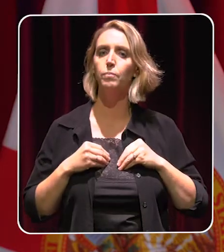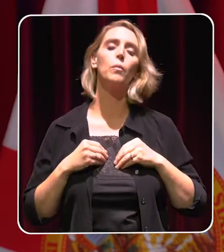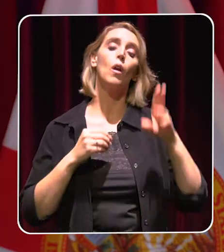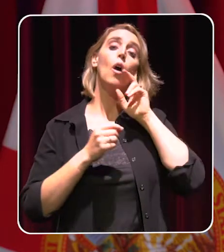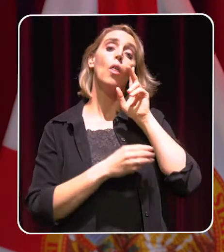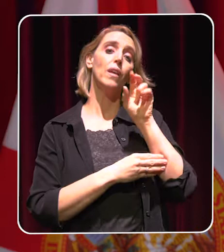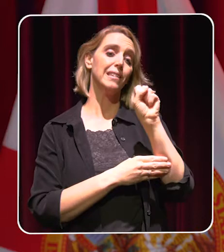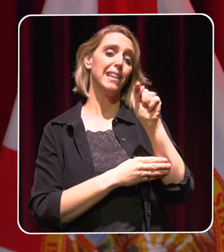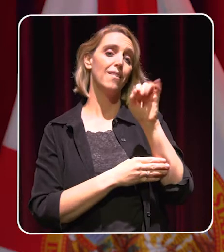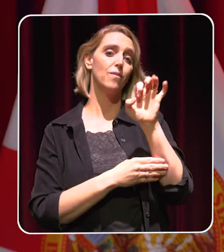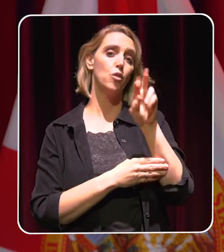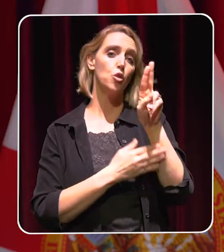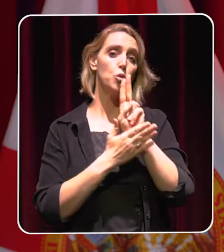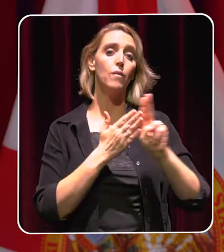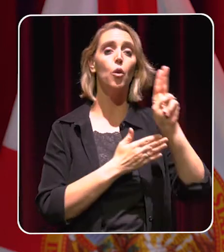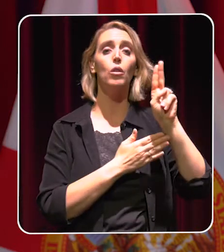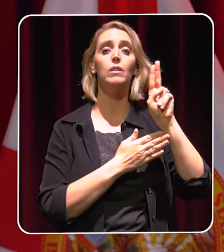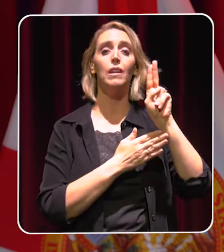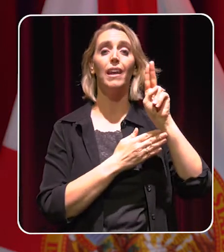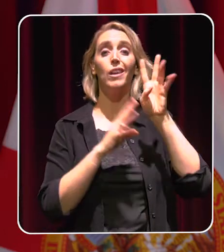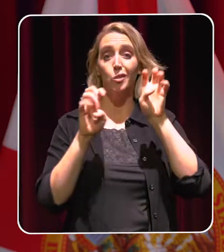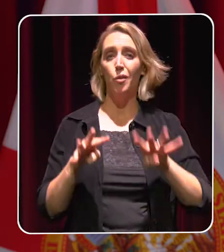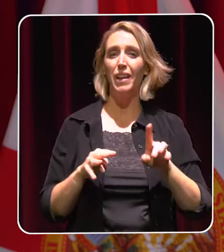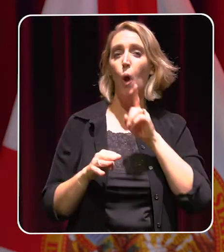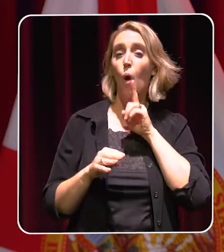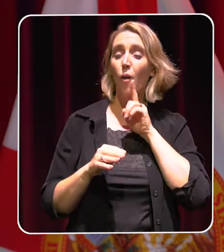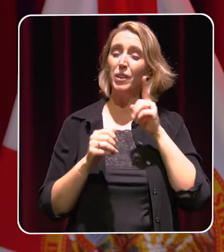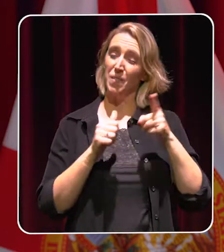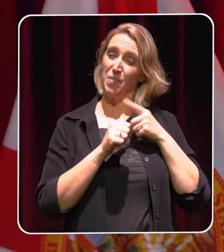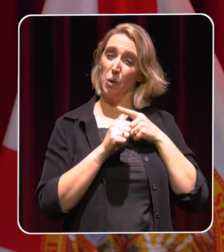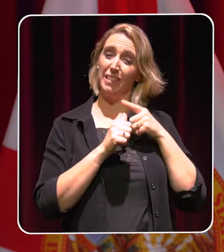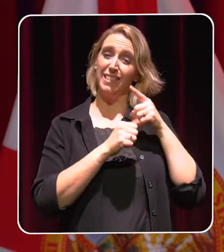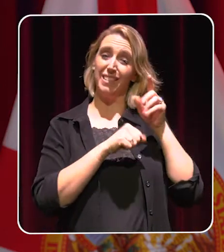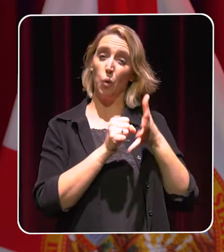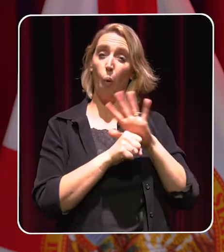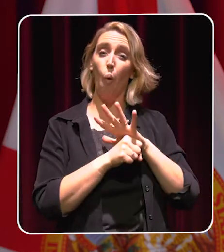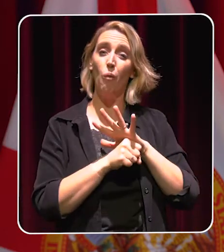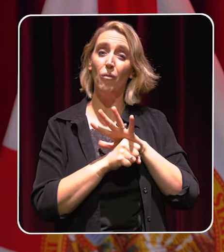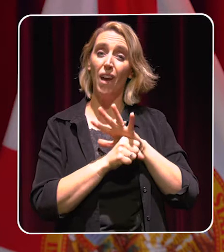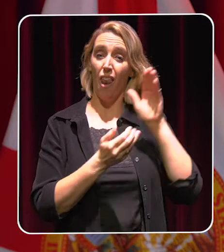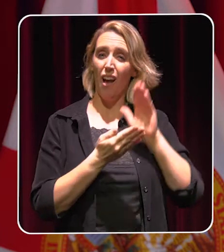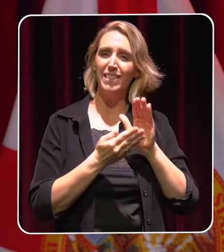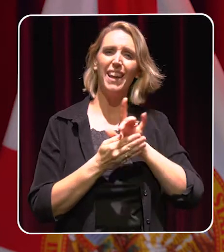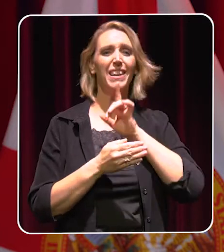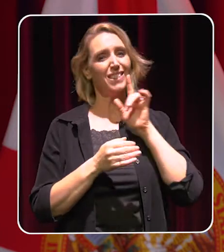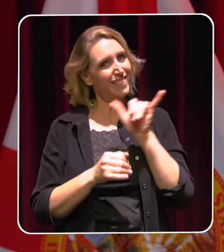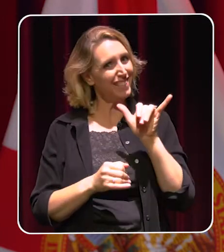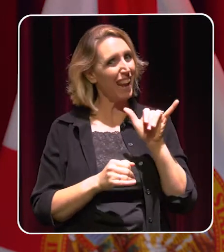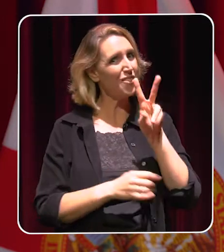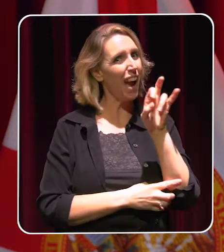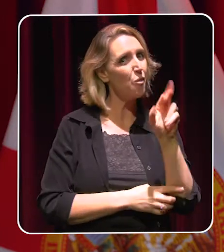Stanford University survey tells us that early stage losses during COVID-19 had a disproportionate impact, like the